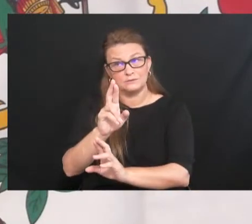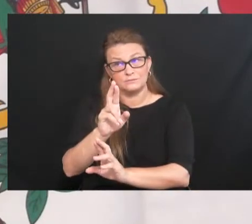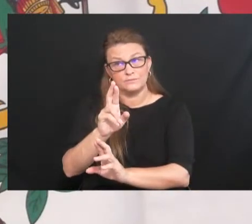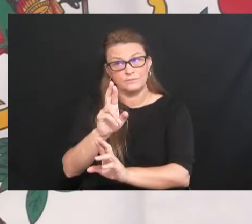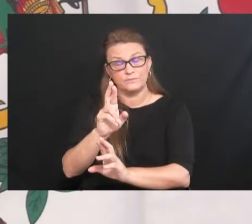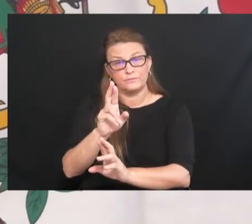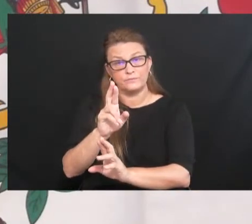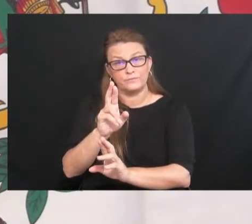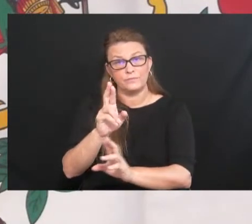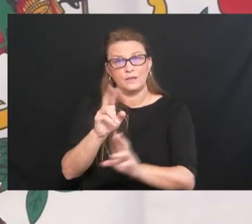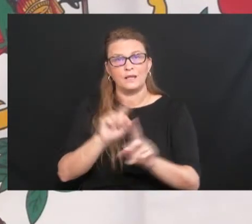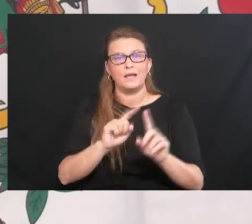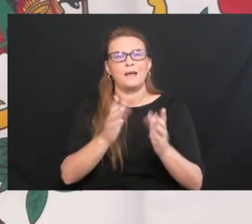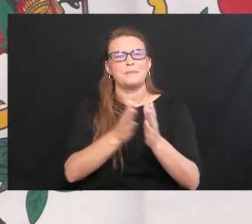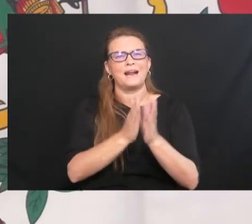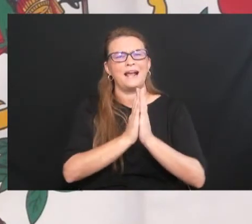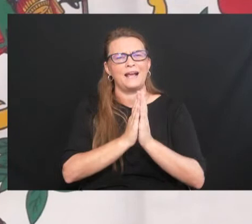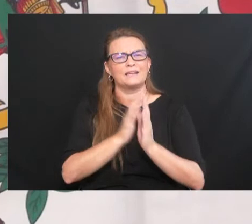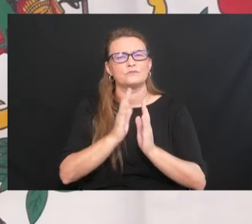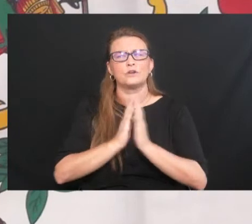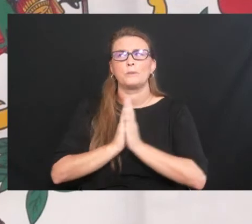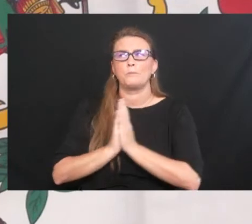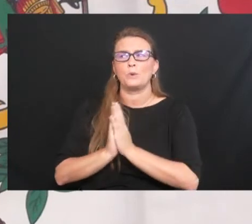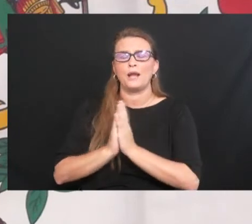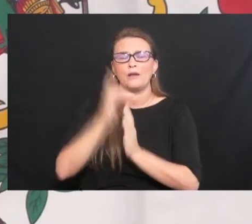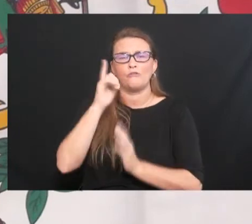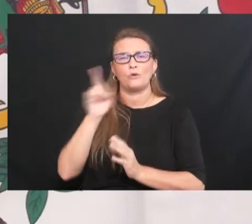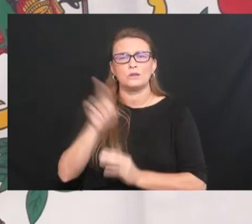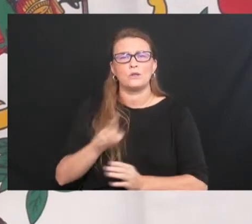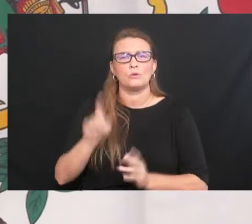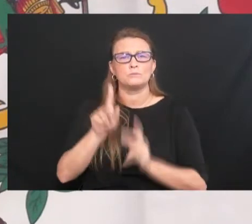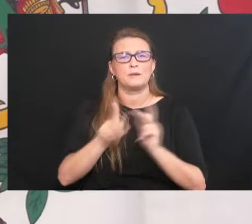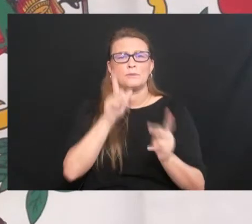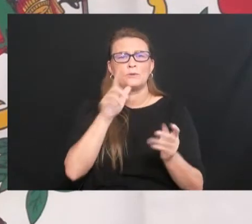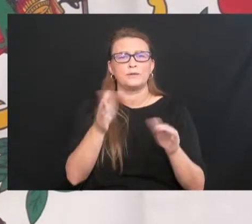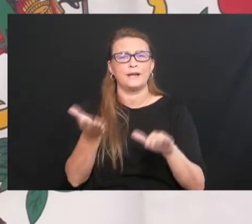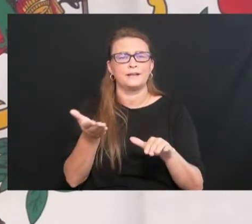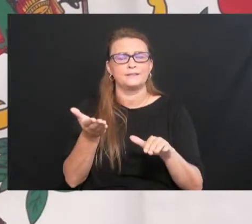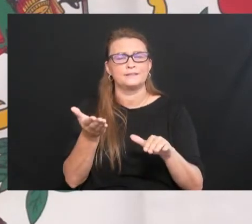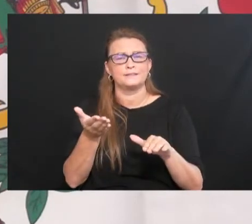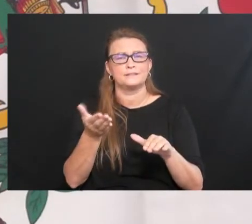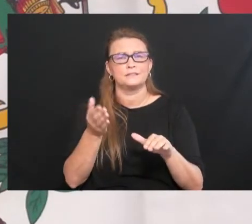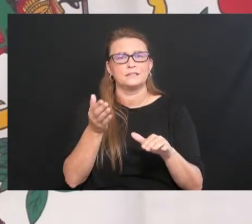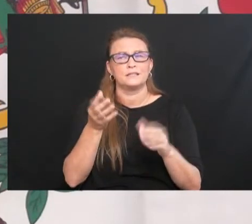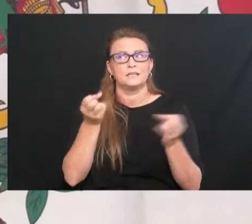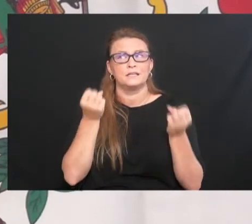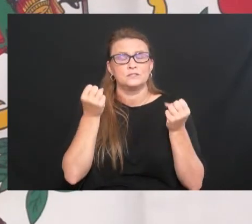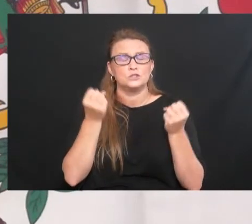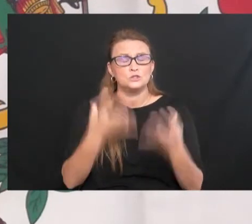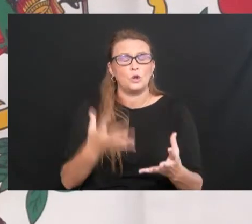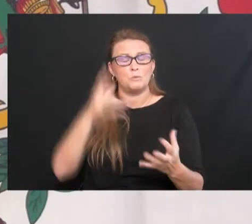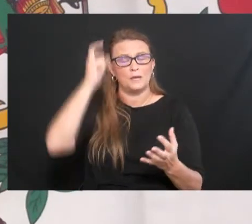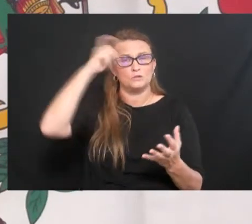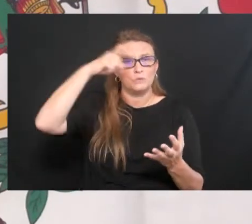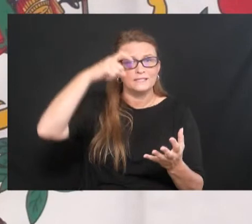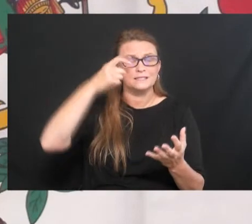than anything, I ask for your prayers for these great people. So much wisdom, so much good stuff, so much life they